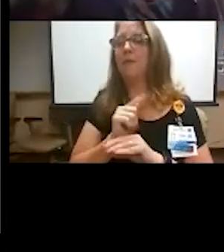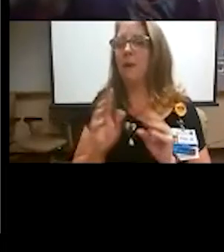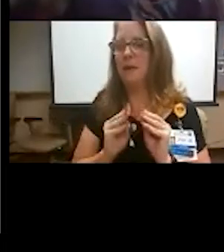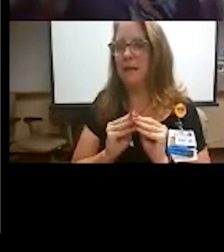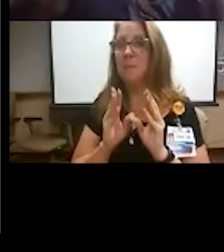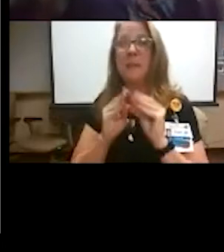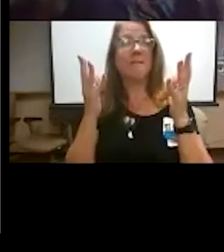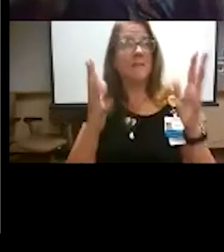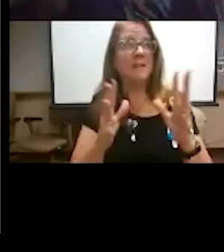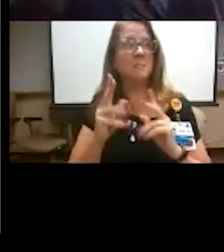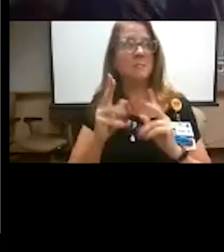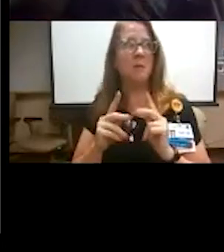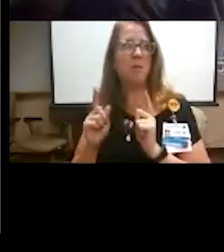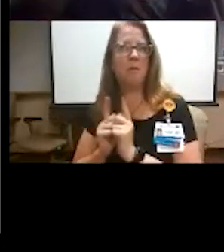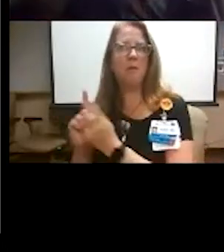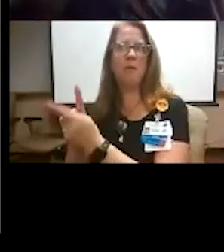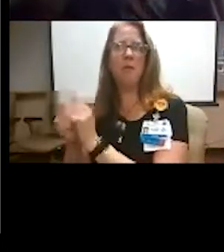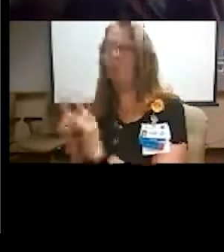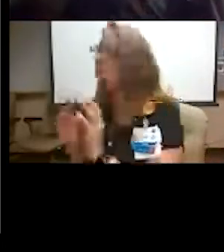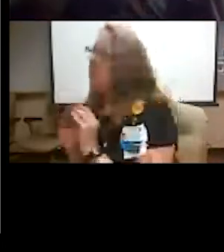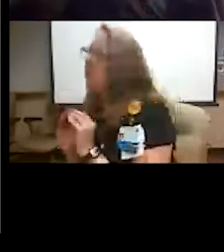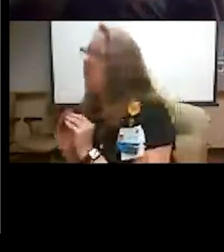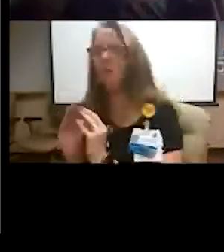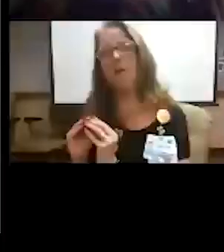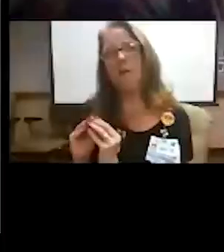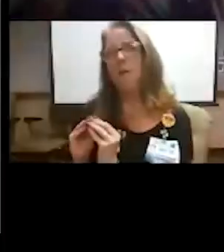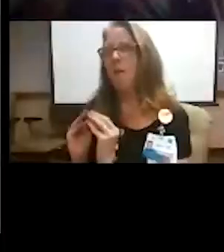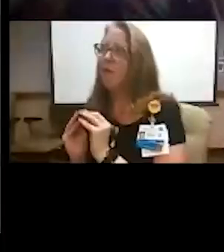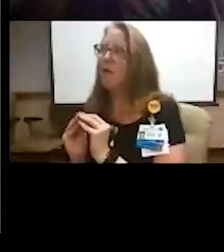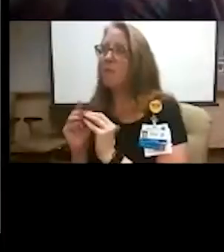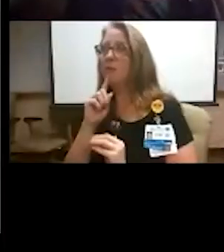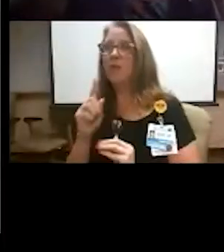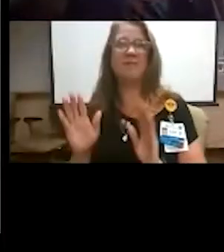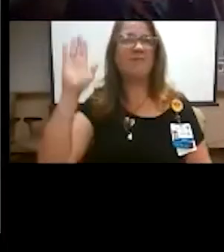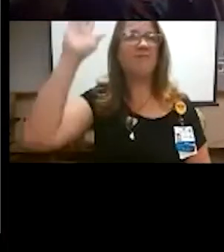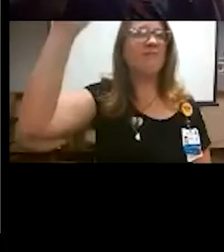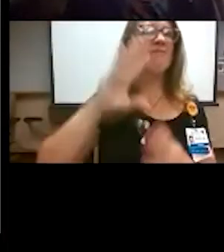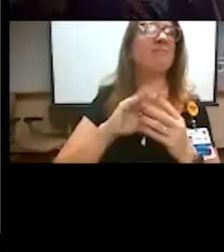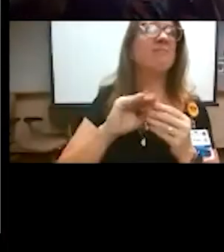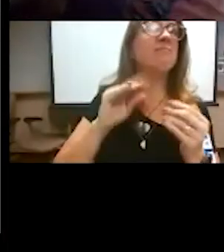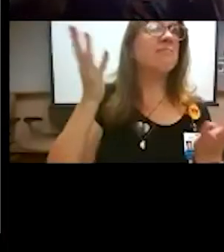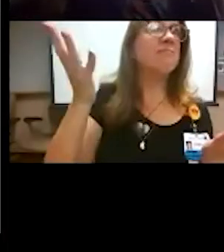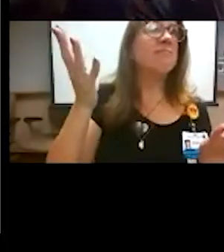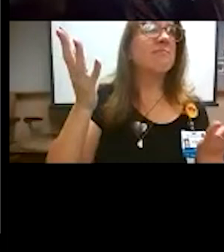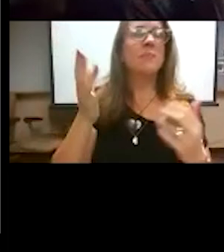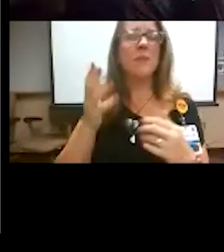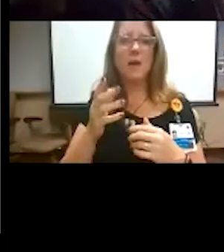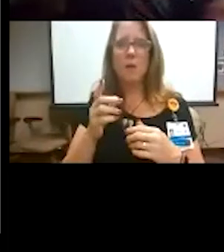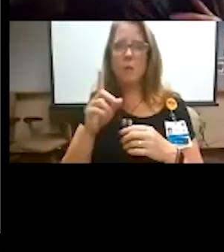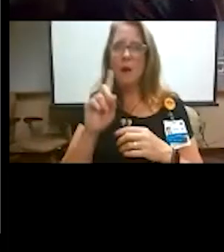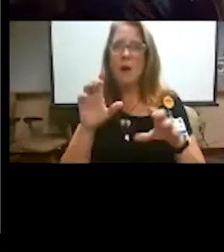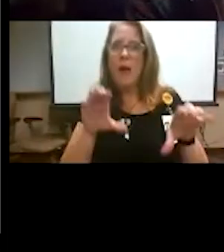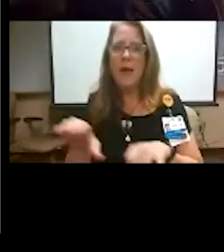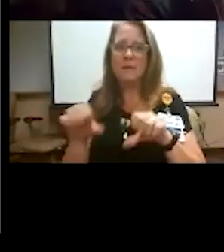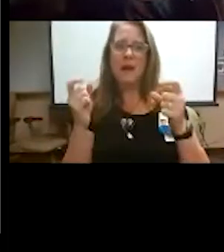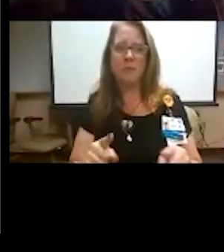the meetings after the meetings, but they never really bring it up any place where anything can be done about the issues and